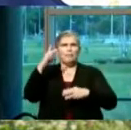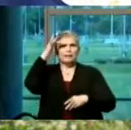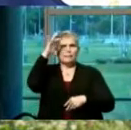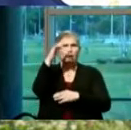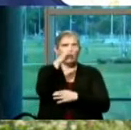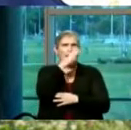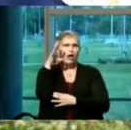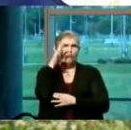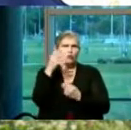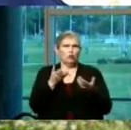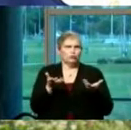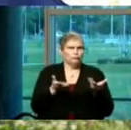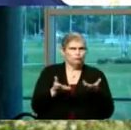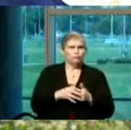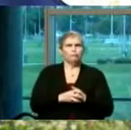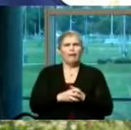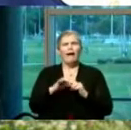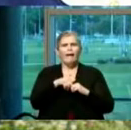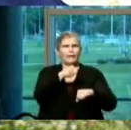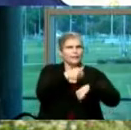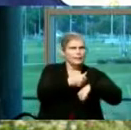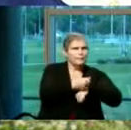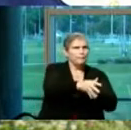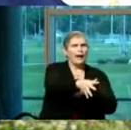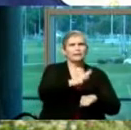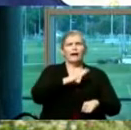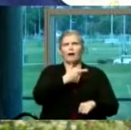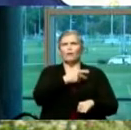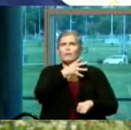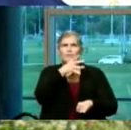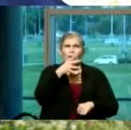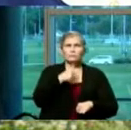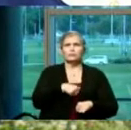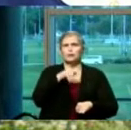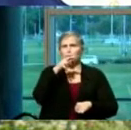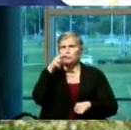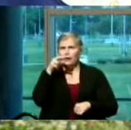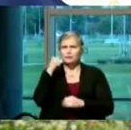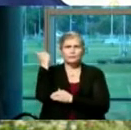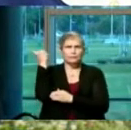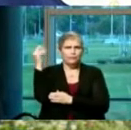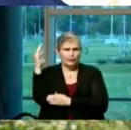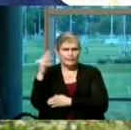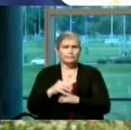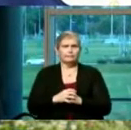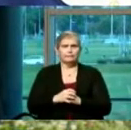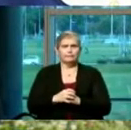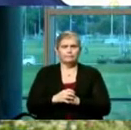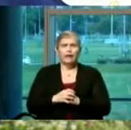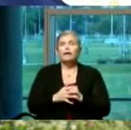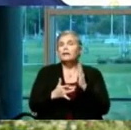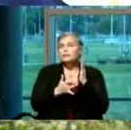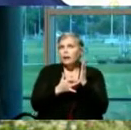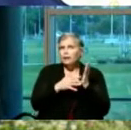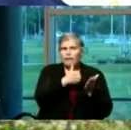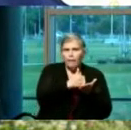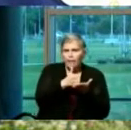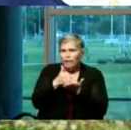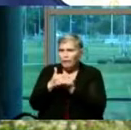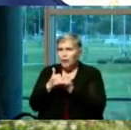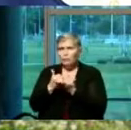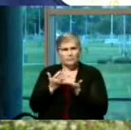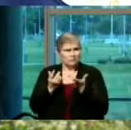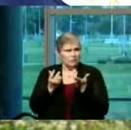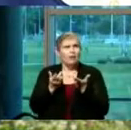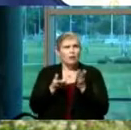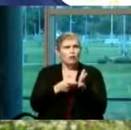agriculture and how it impacts our farms, our ranches, and our forests. Providing technical assistance will require